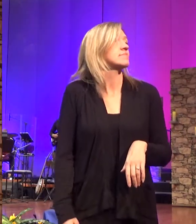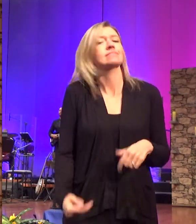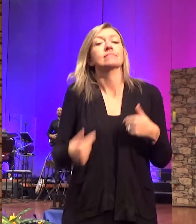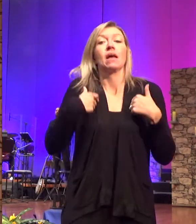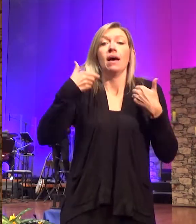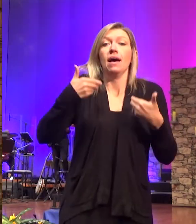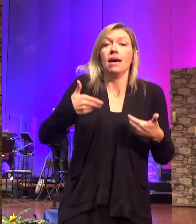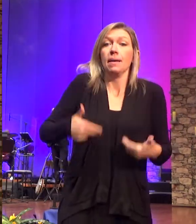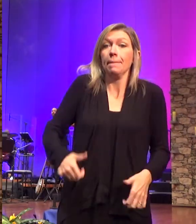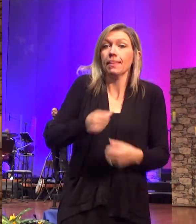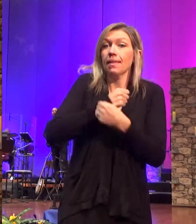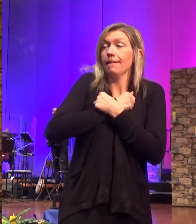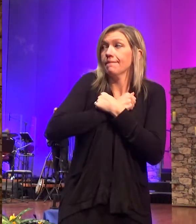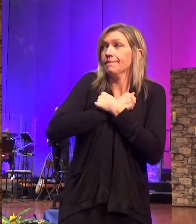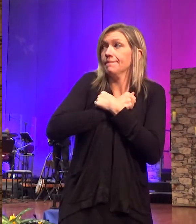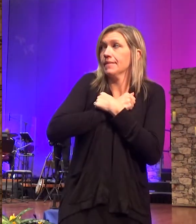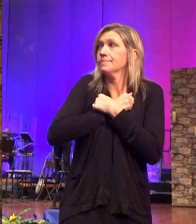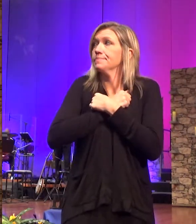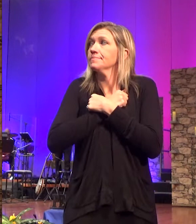I am